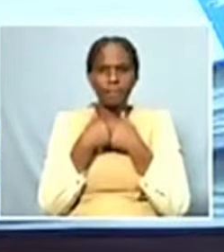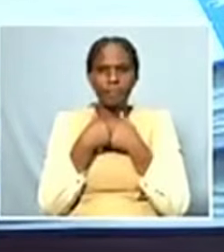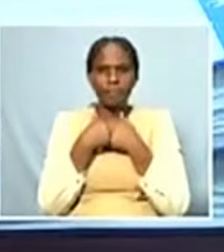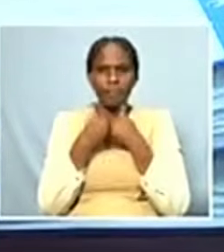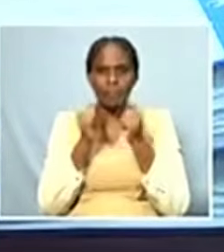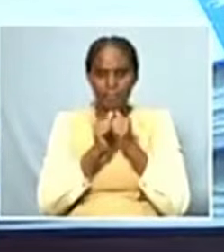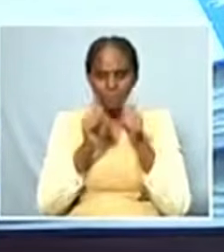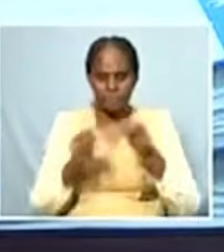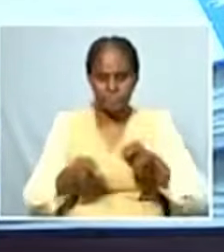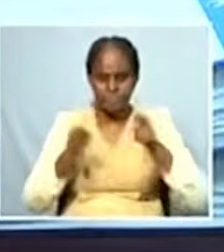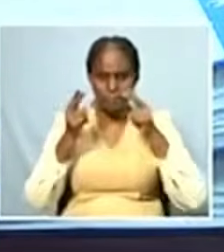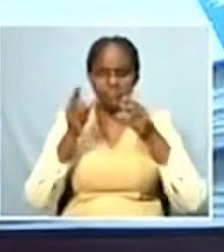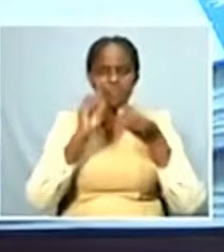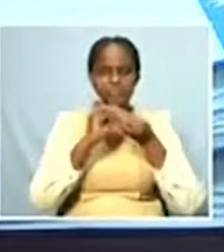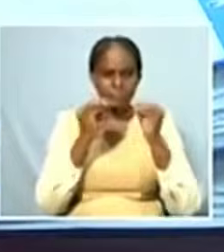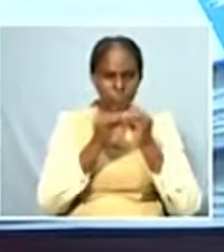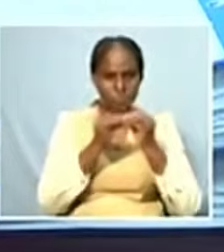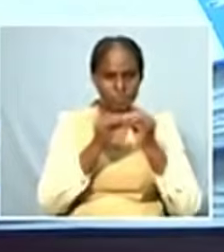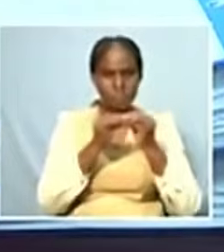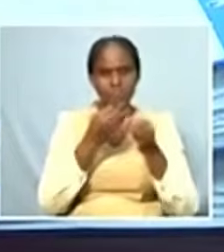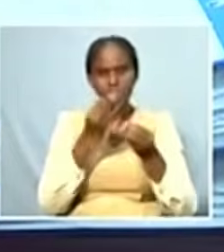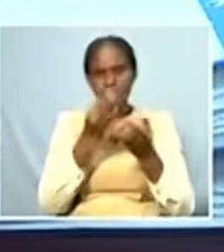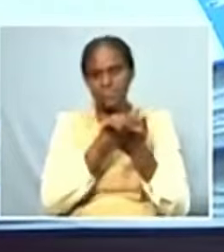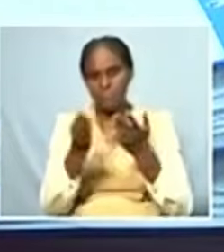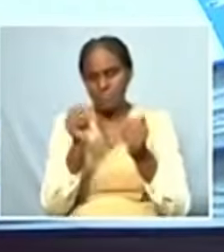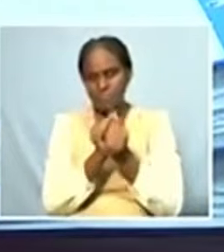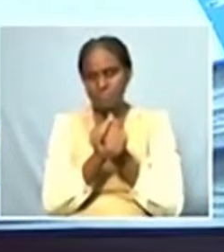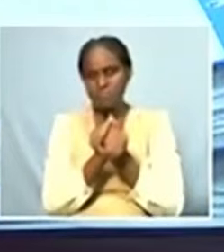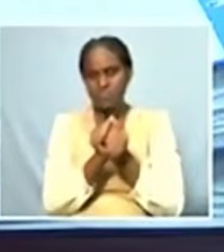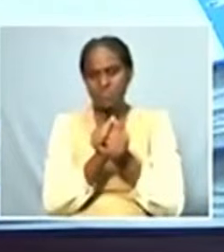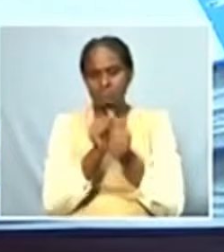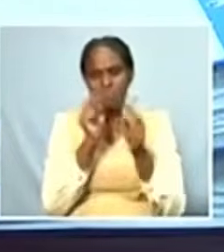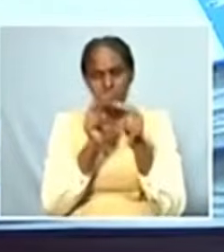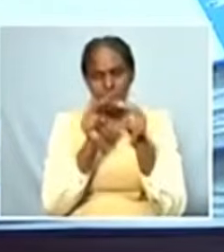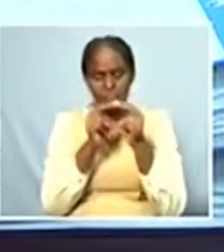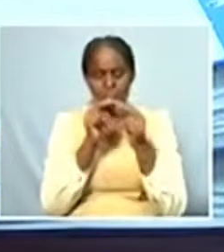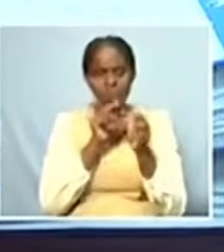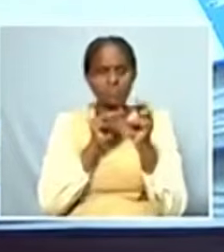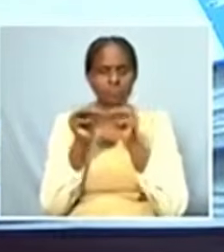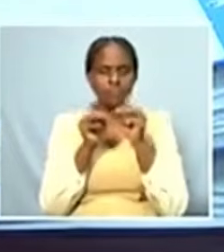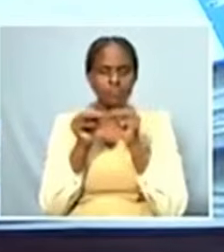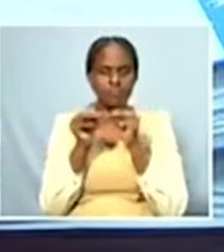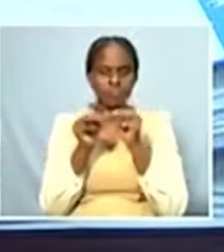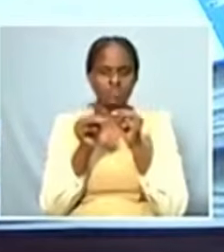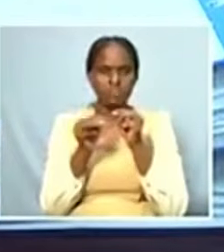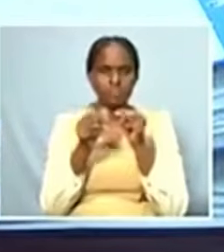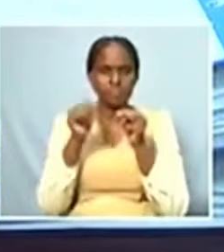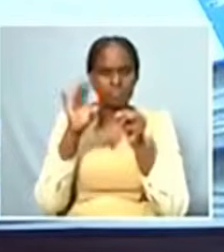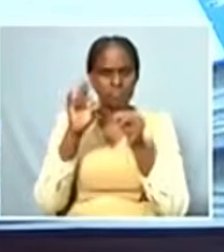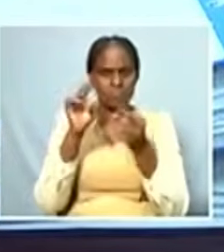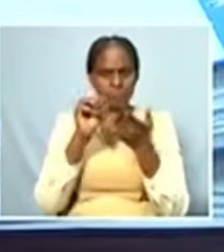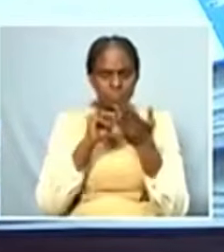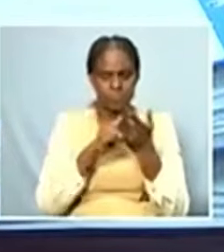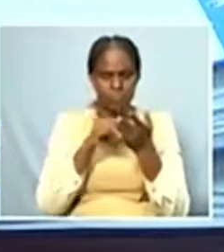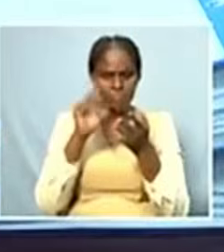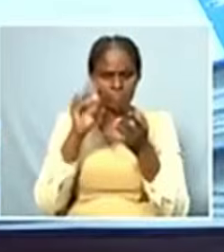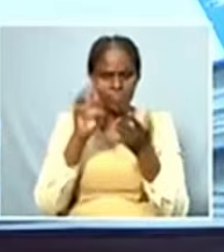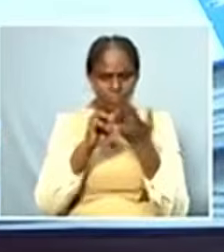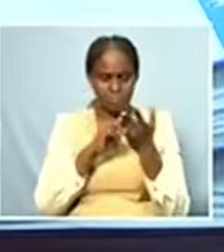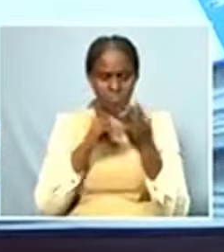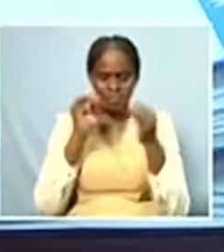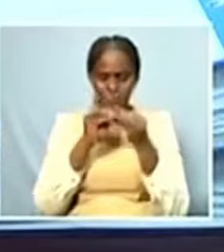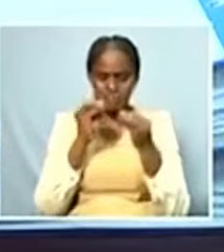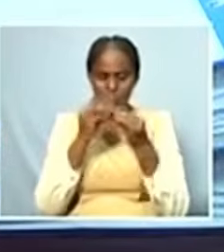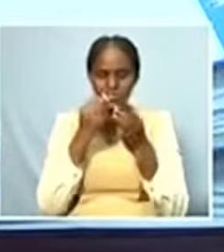this high rate of failure in terms of contract management. 17 million kwacha is a lot of